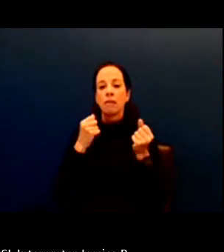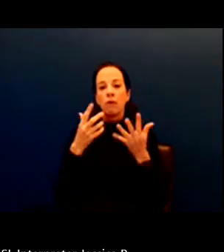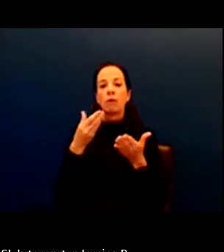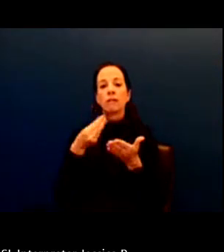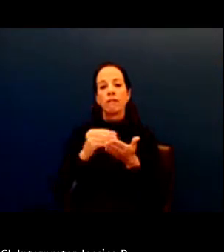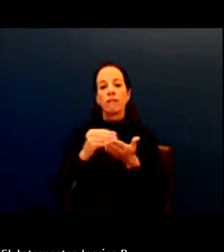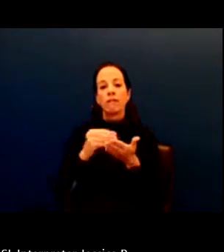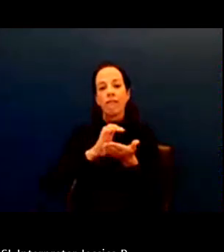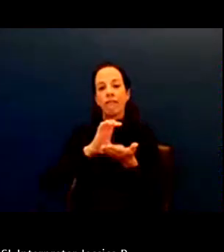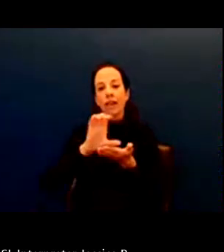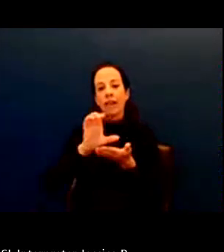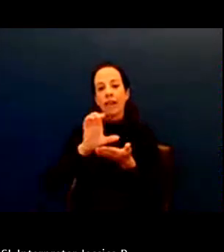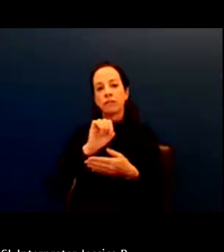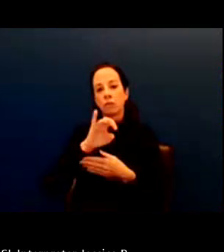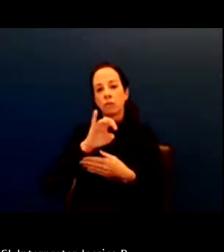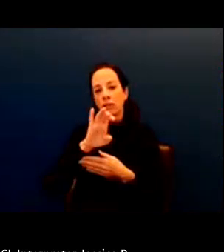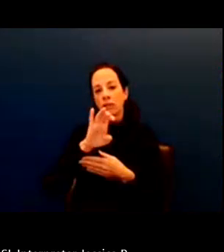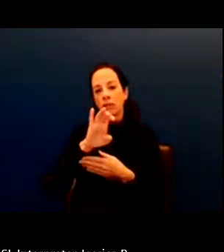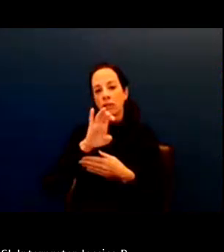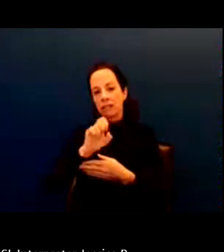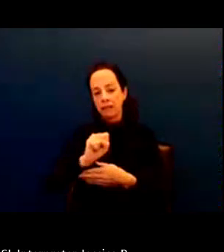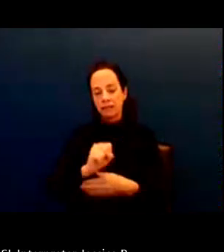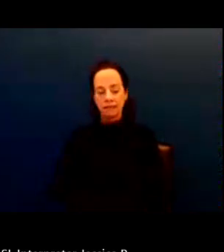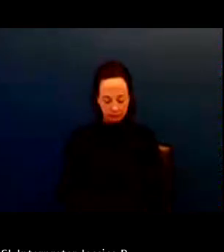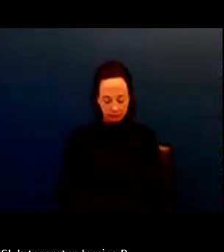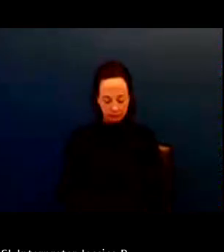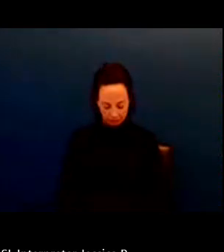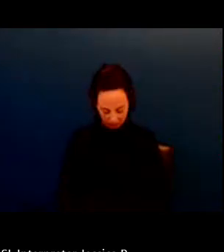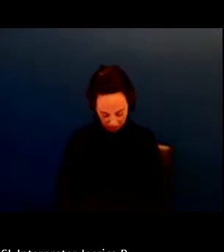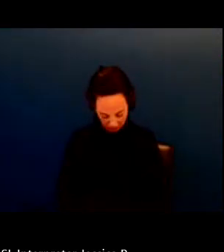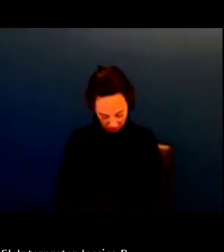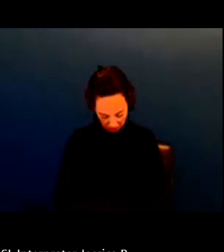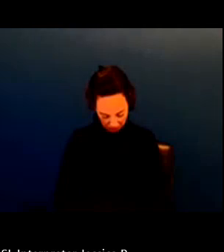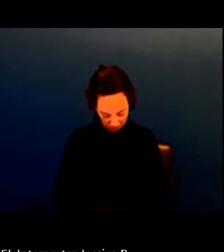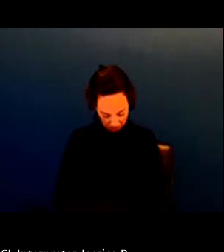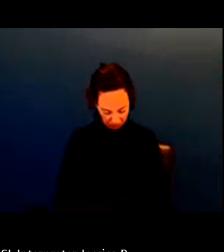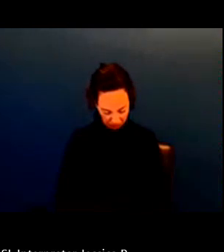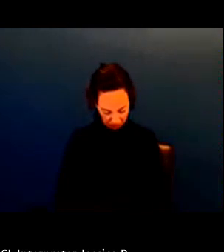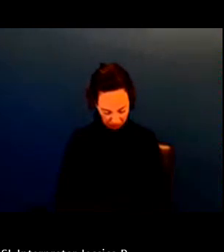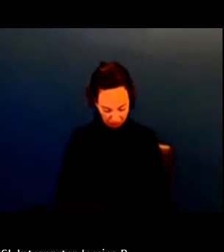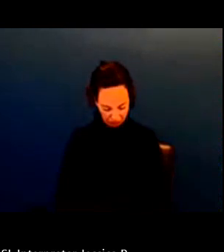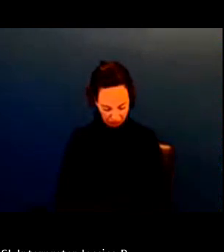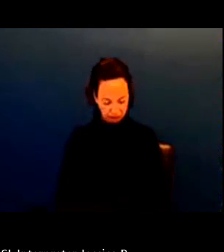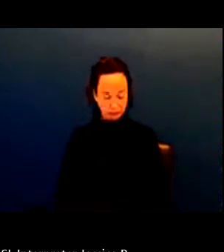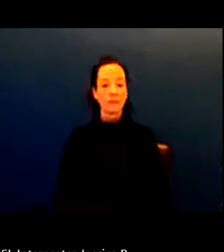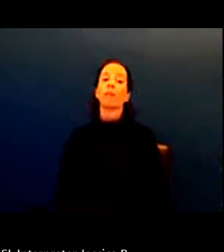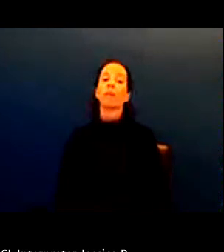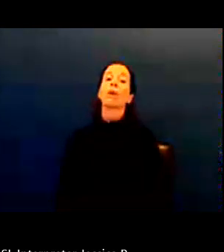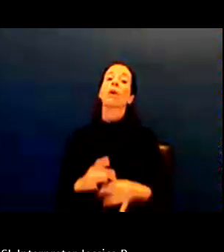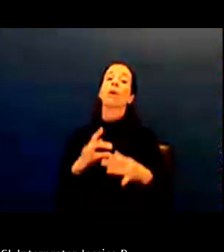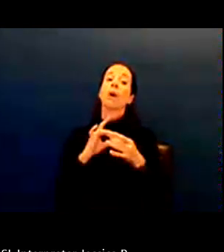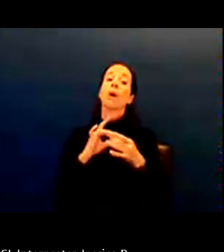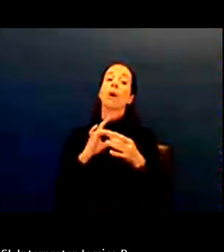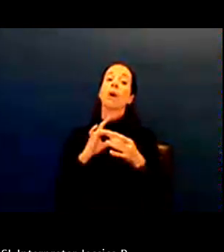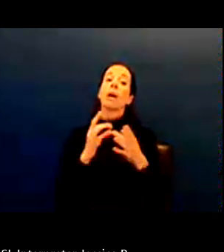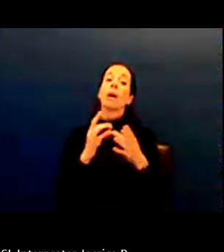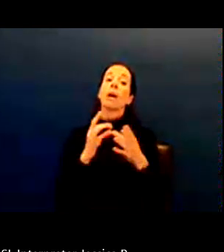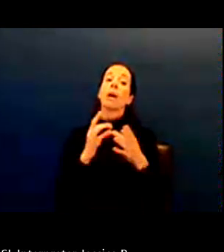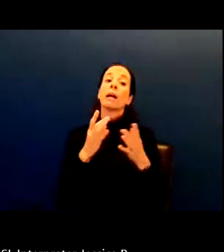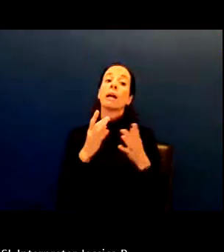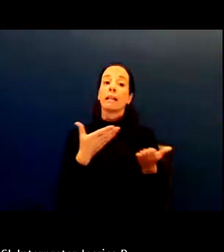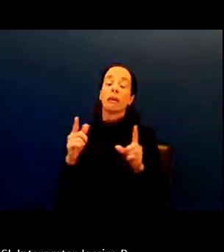Okay. In terms of delivery, we also pointed out in the previous discussions that we will try and hold